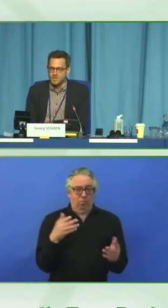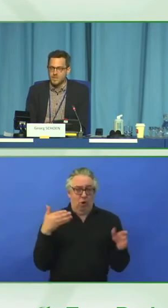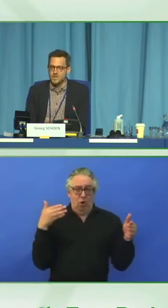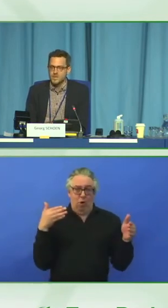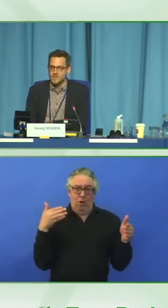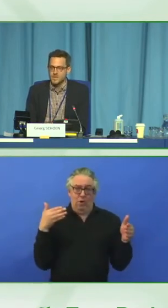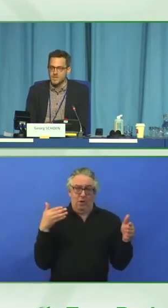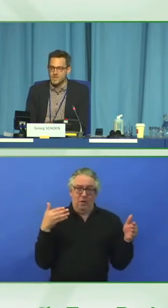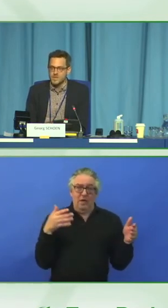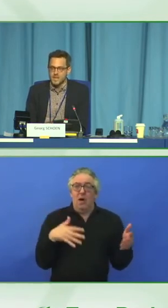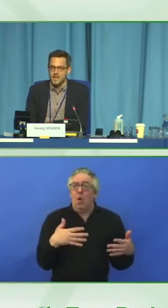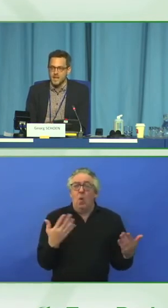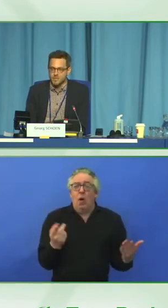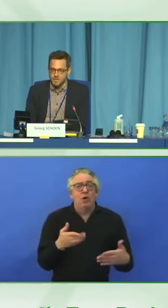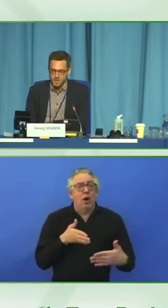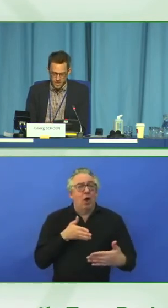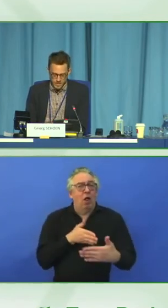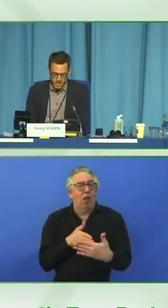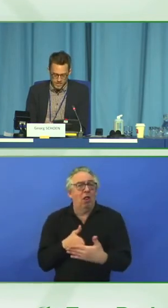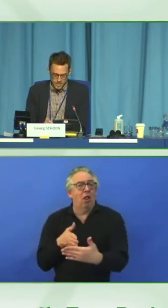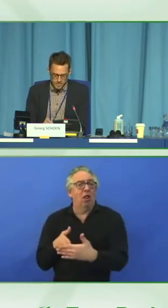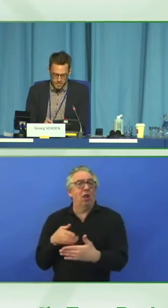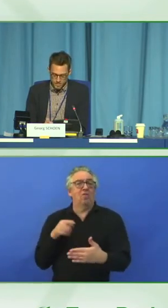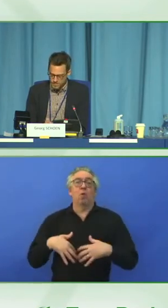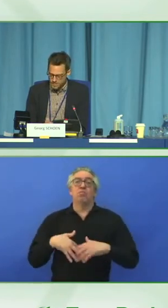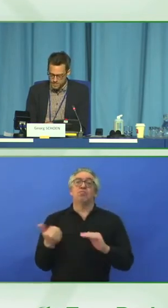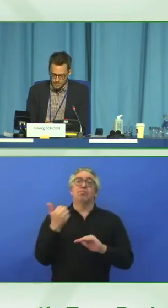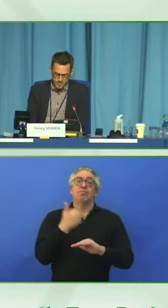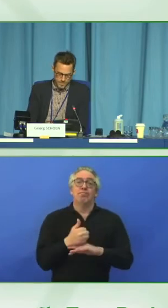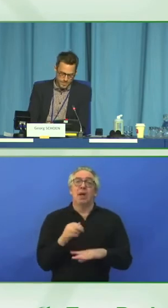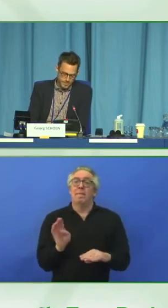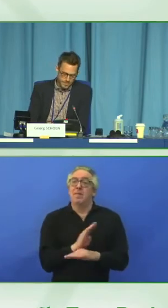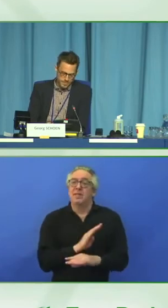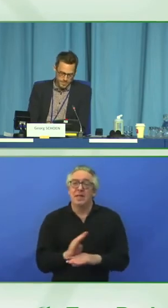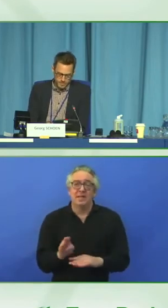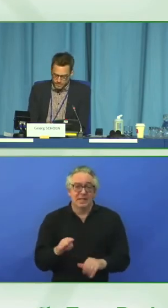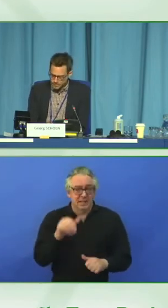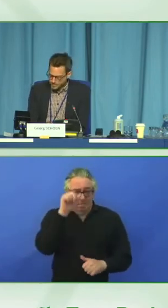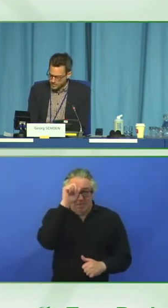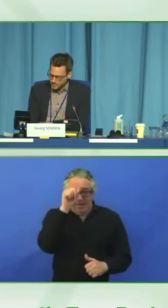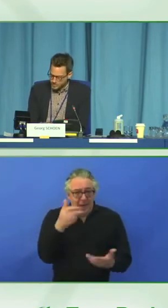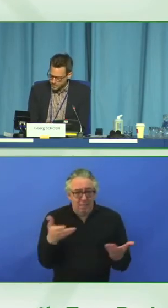for entrepreneurs to start up in India?